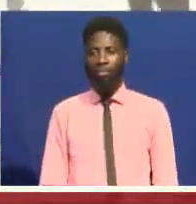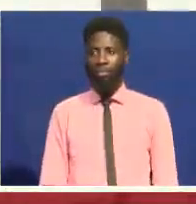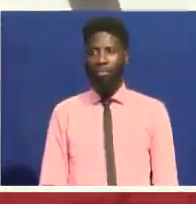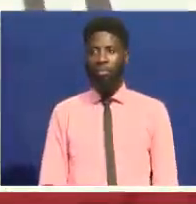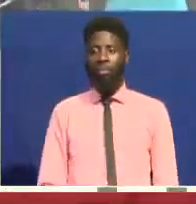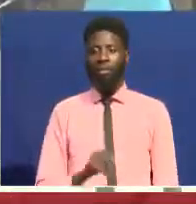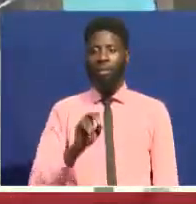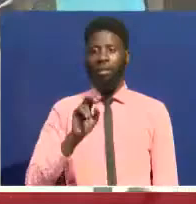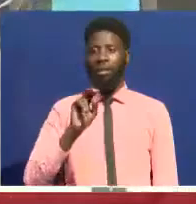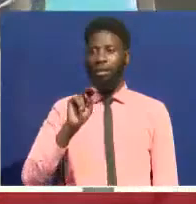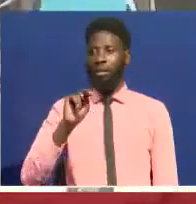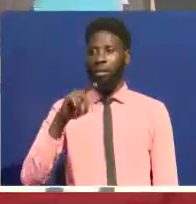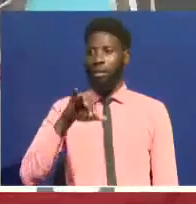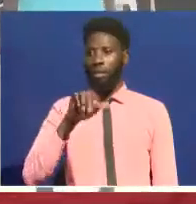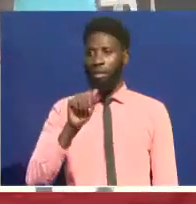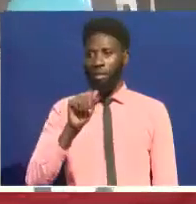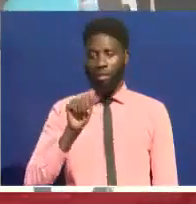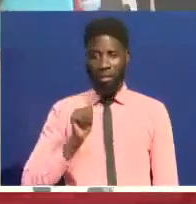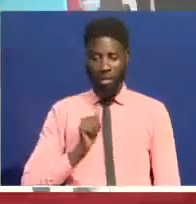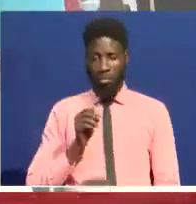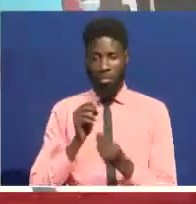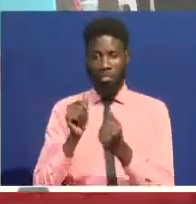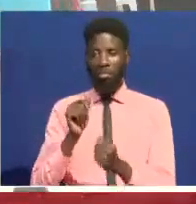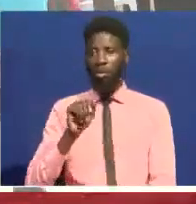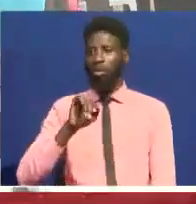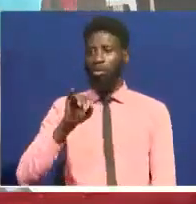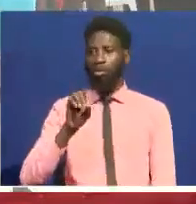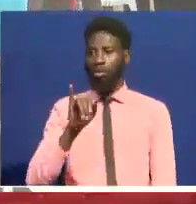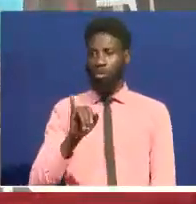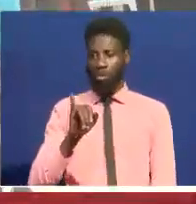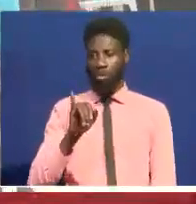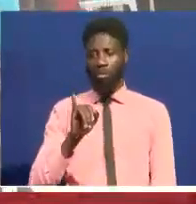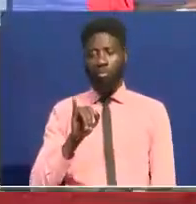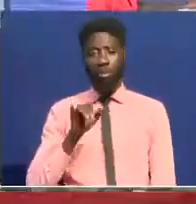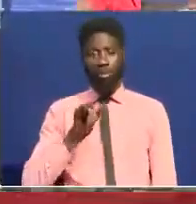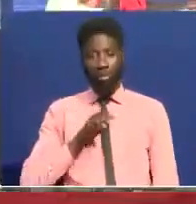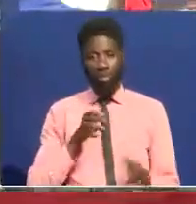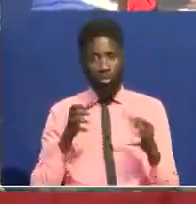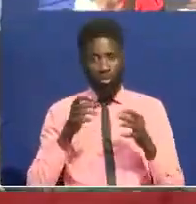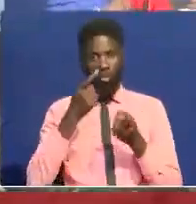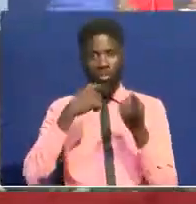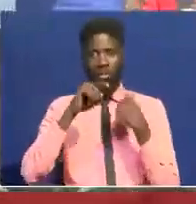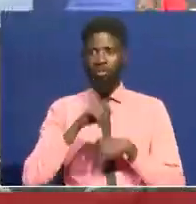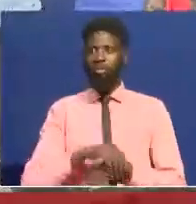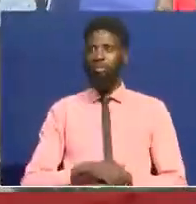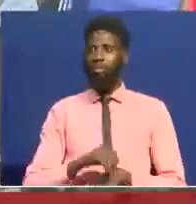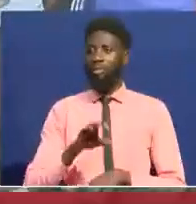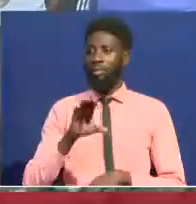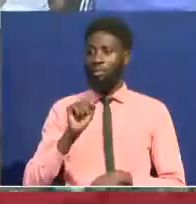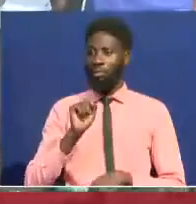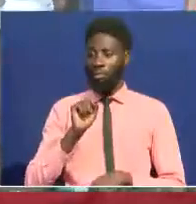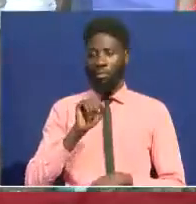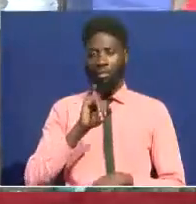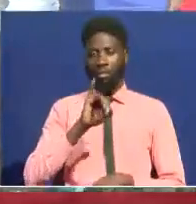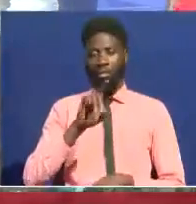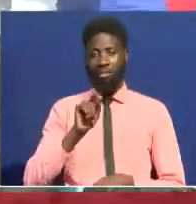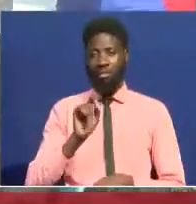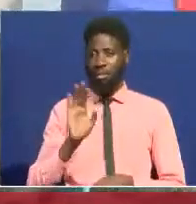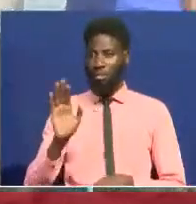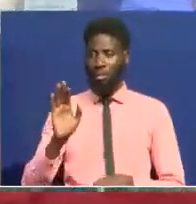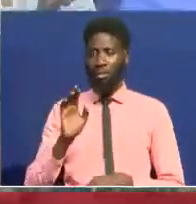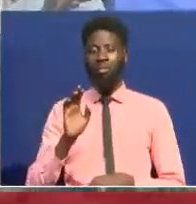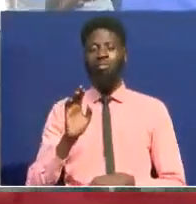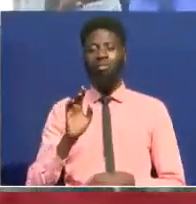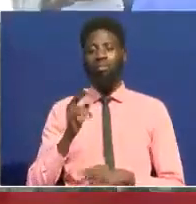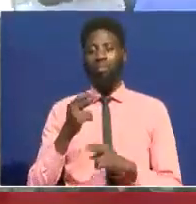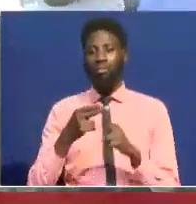Ngiya girls beat Tuk Jowi Secondary School to clinch the girls' title. Cabinet Secretary for Information, Communication